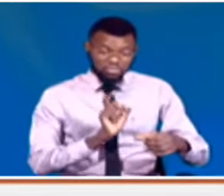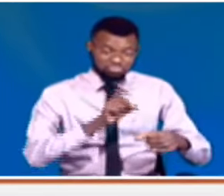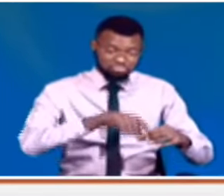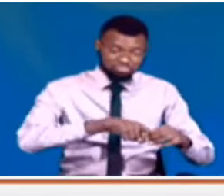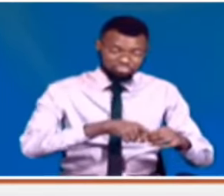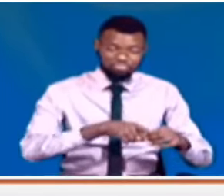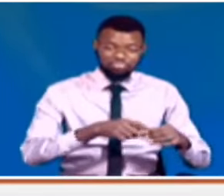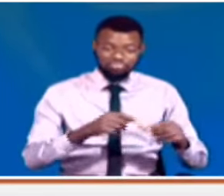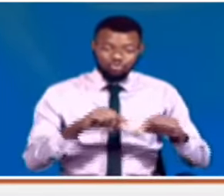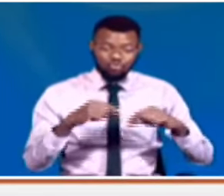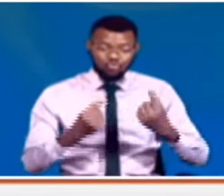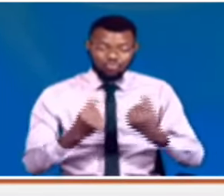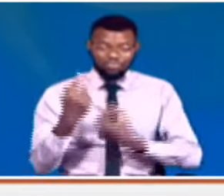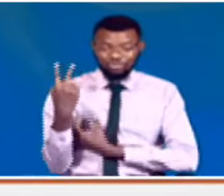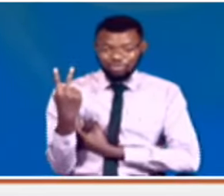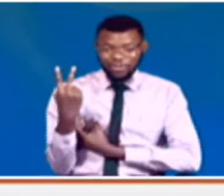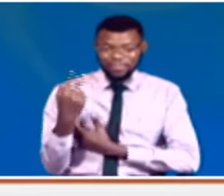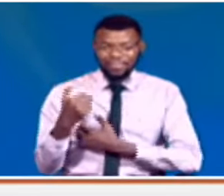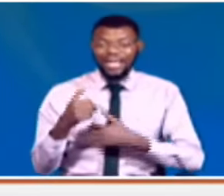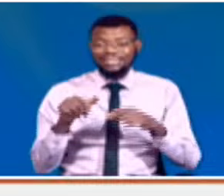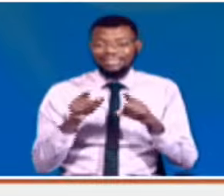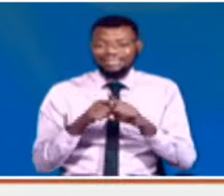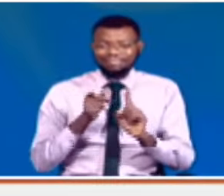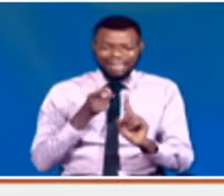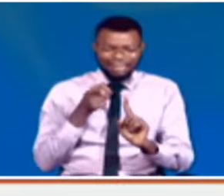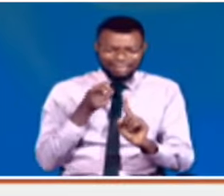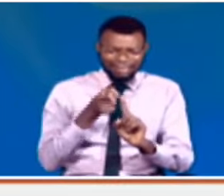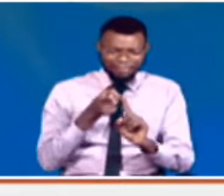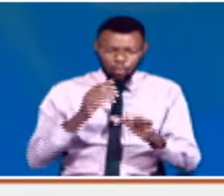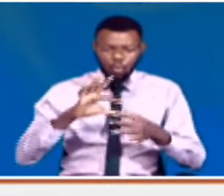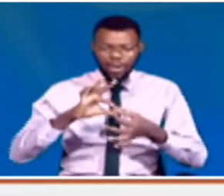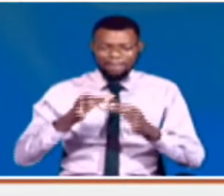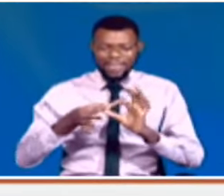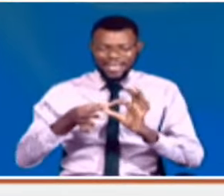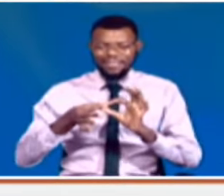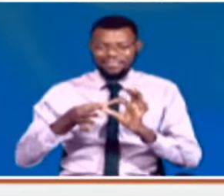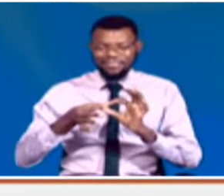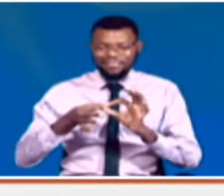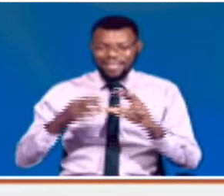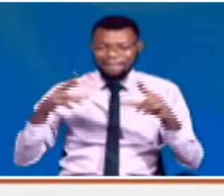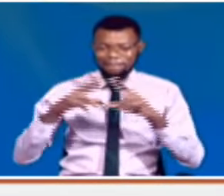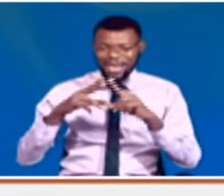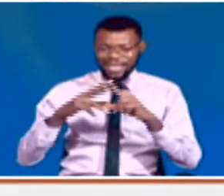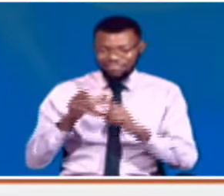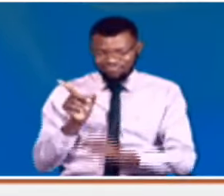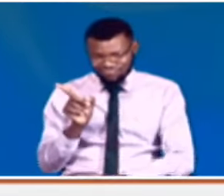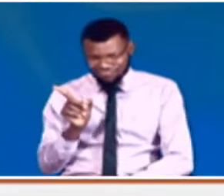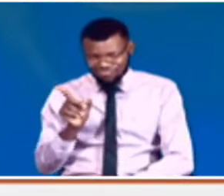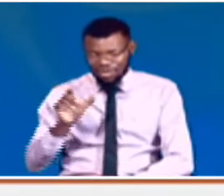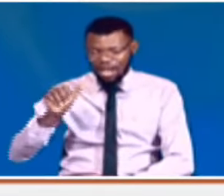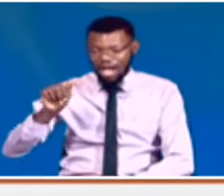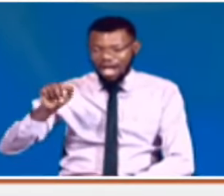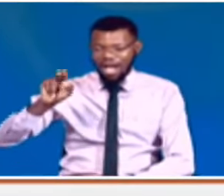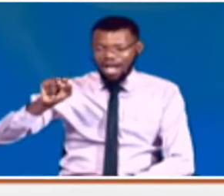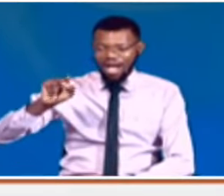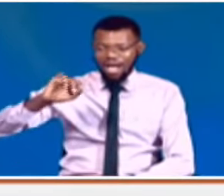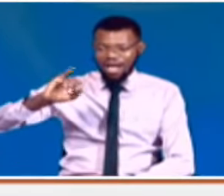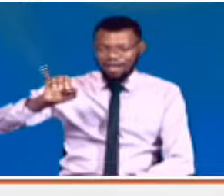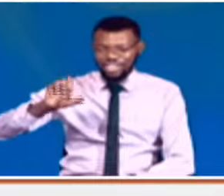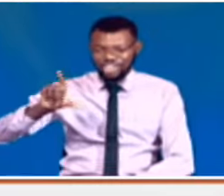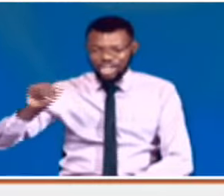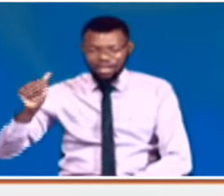double up as a qualifier to Paris Olympics for Kenya's Angela Okutoi. Last year we did our best, even though we were number